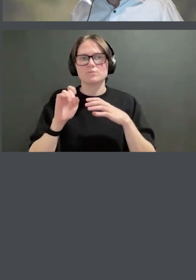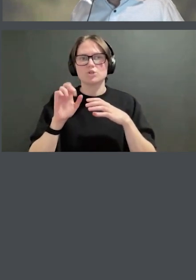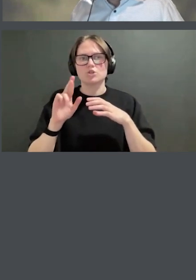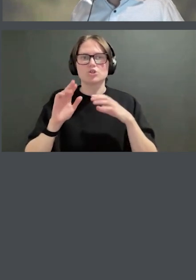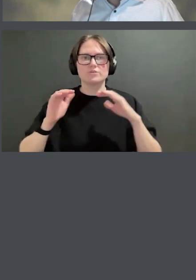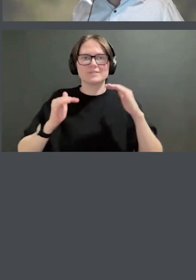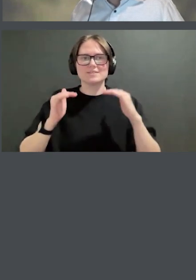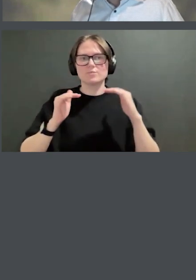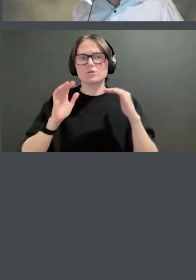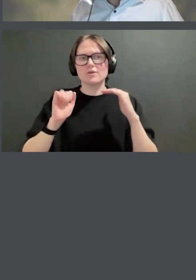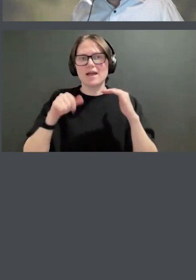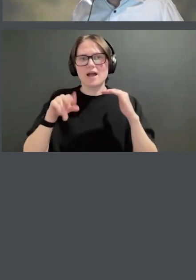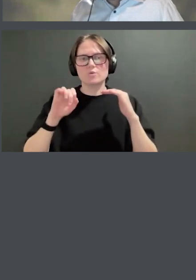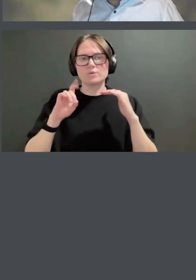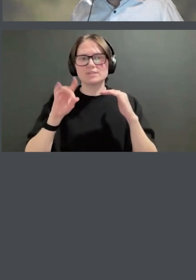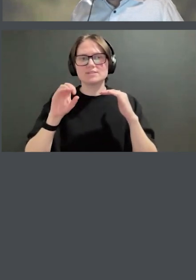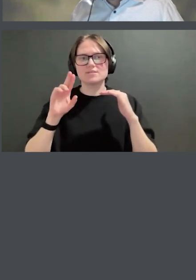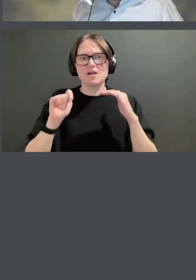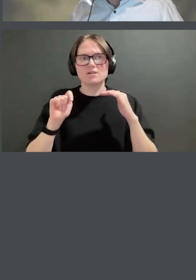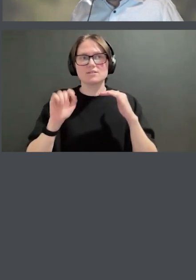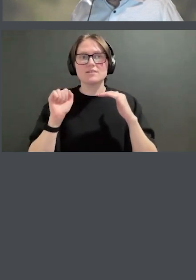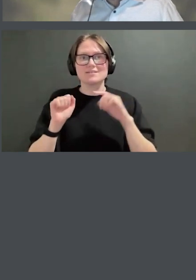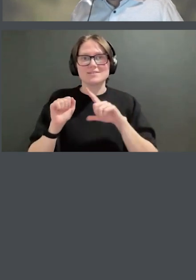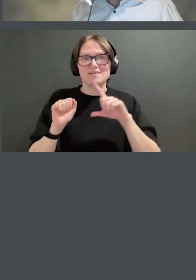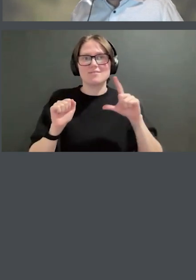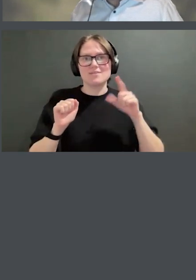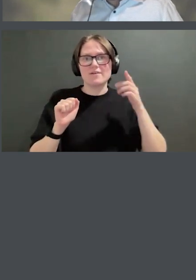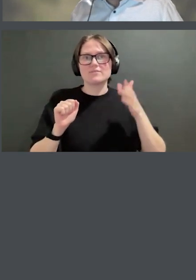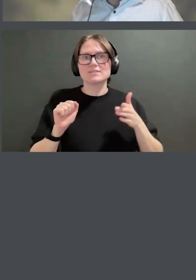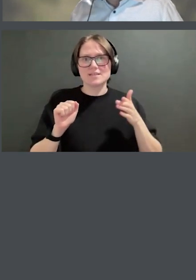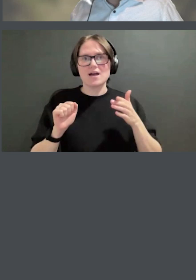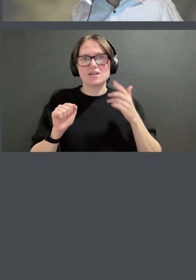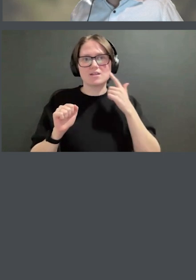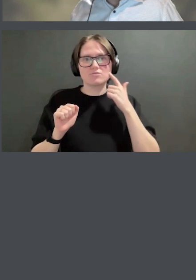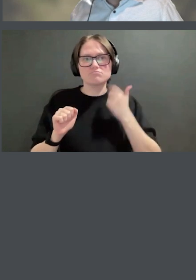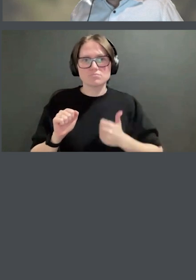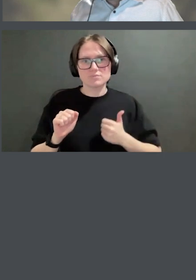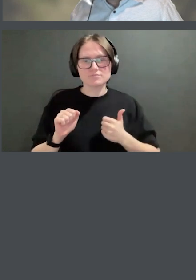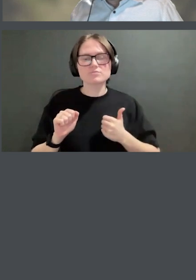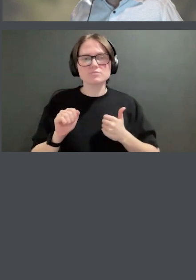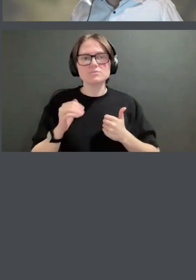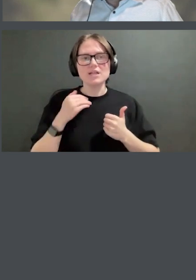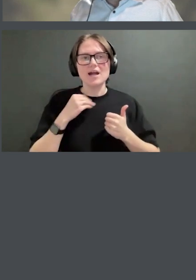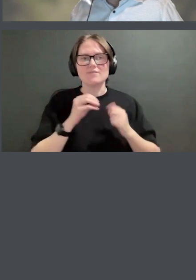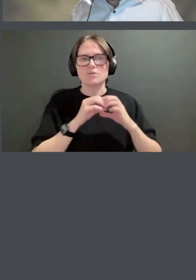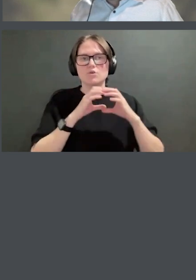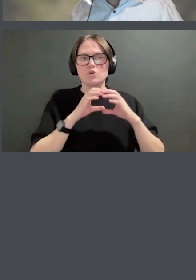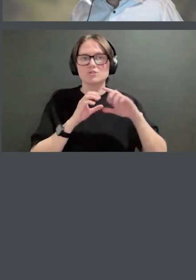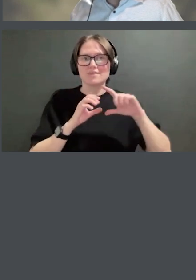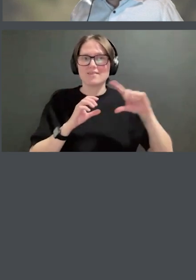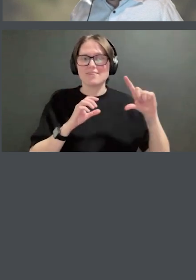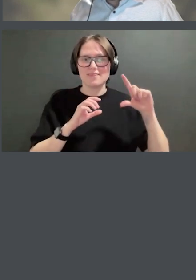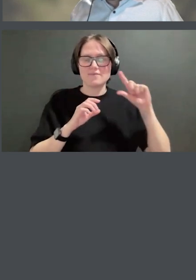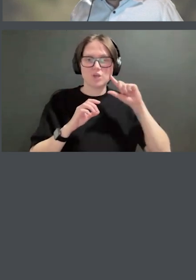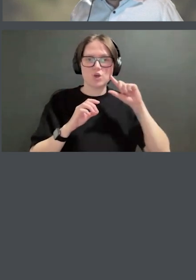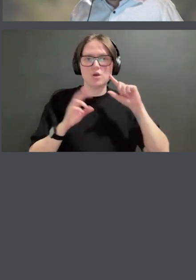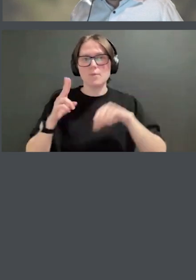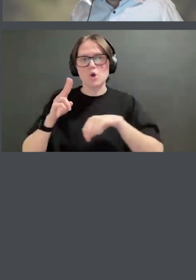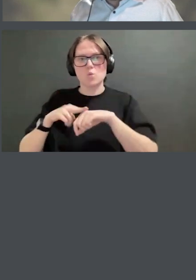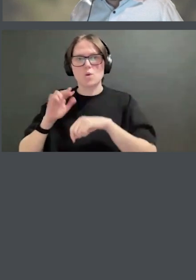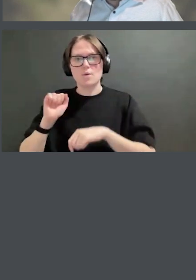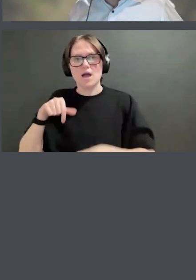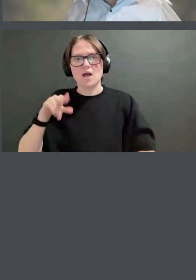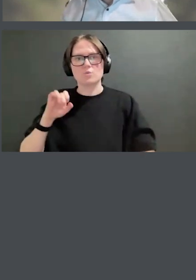left-sided sensorineural hearing loss who has an enlarged vestibular aqueduct in their left ear, but a normal aqueduct on